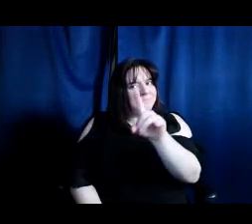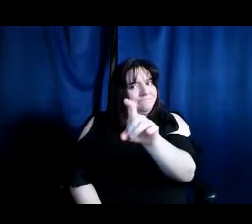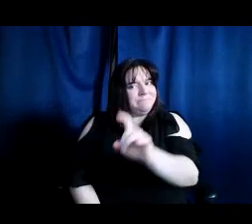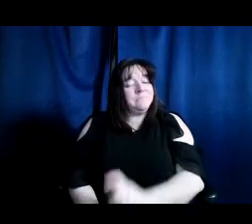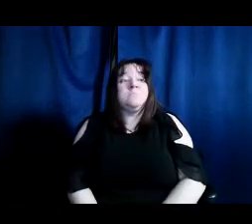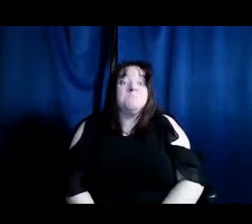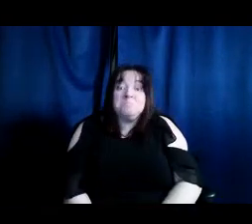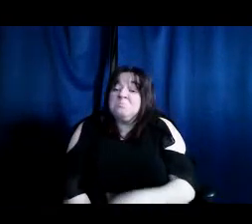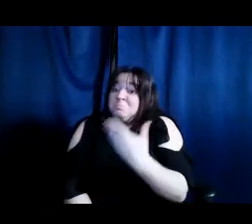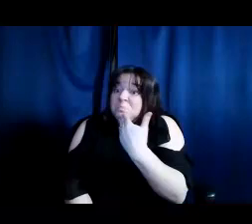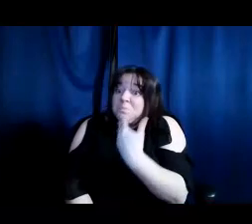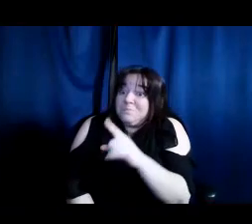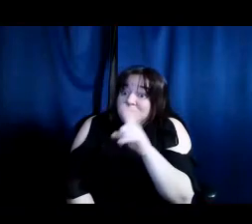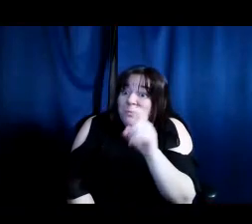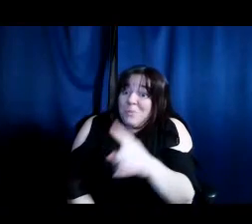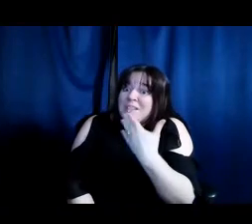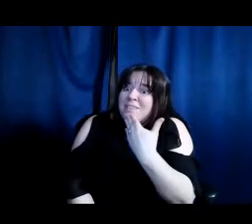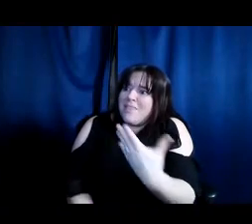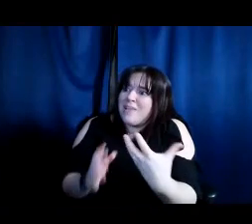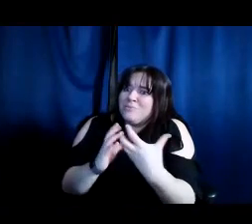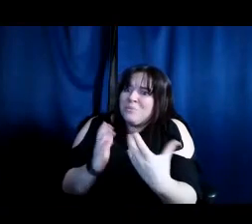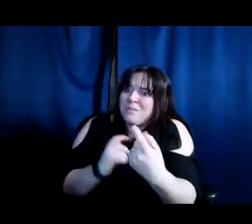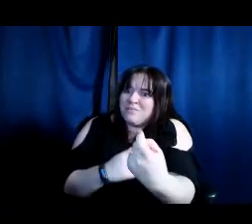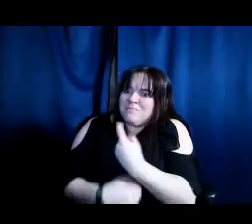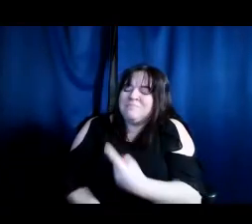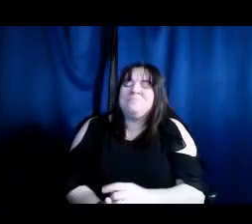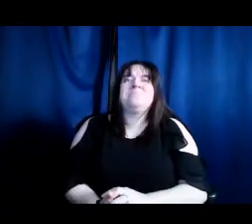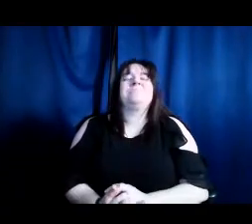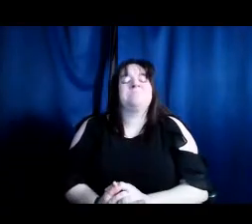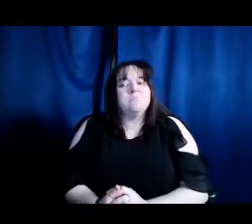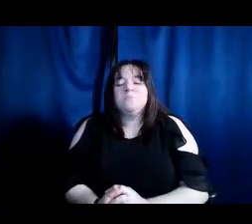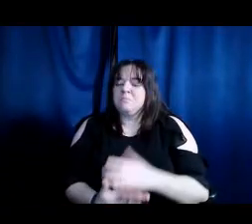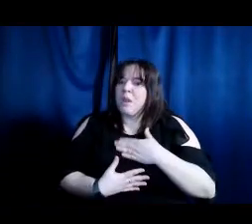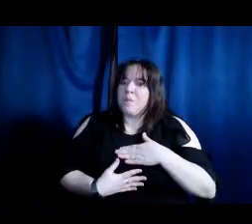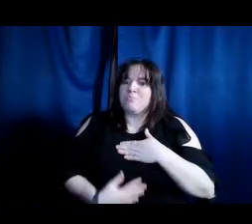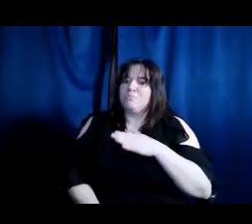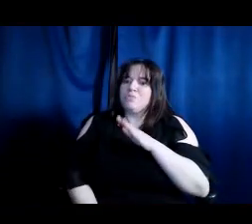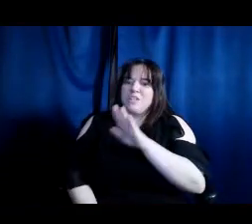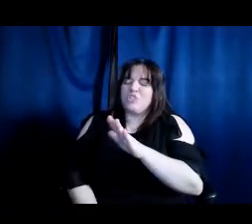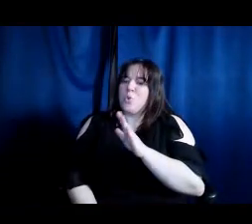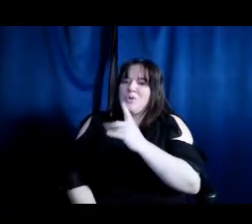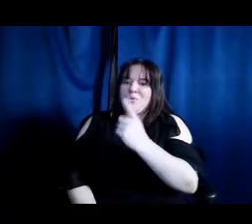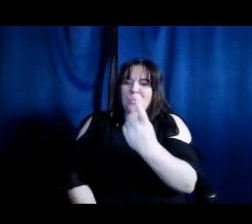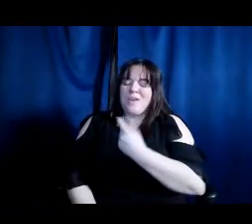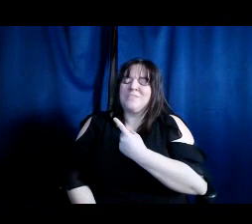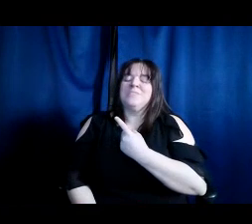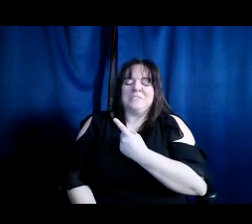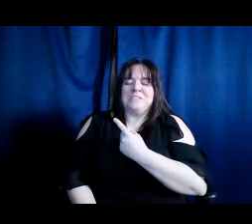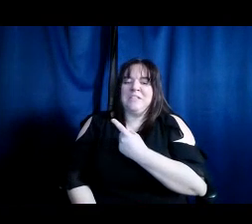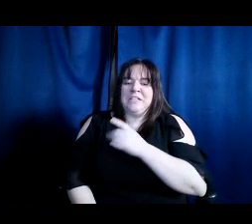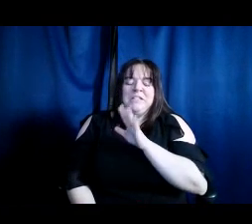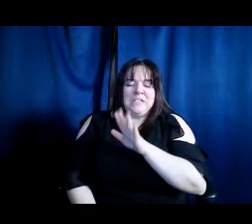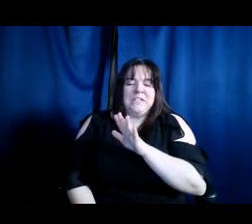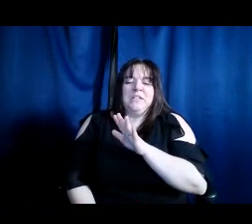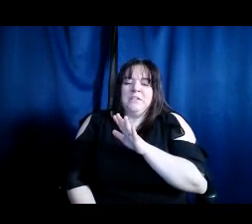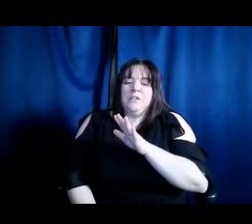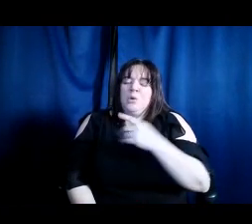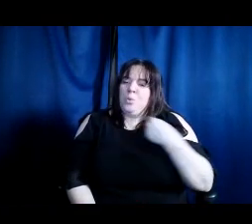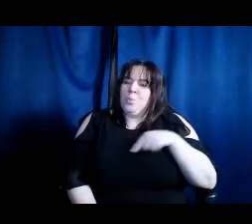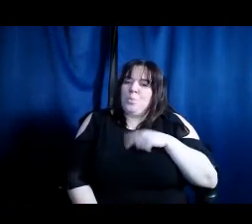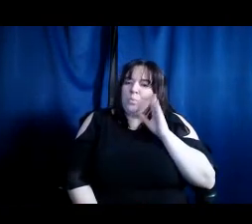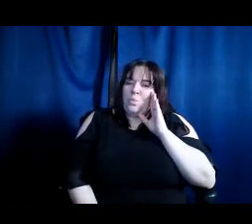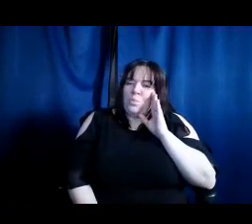Another great question. Thank you very much. And I appreciate the question there. We're going to be talking more about